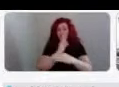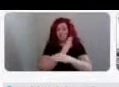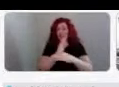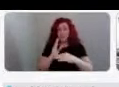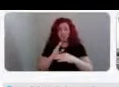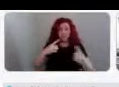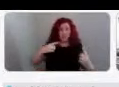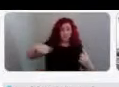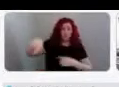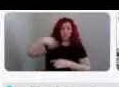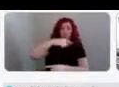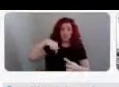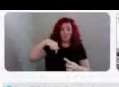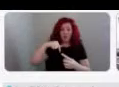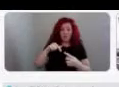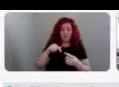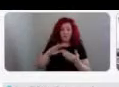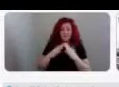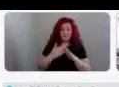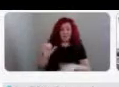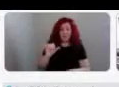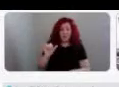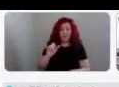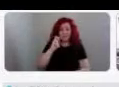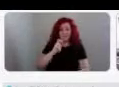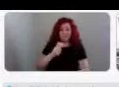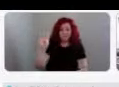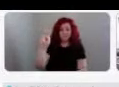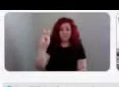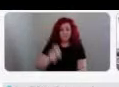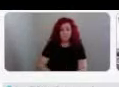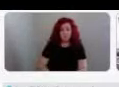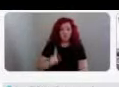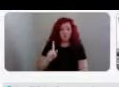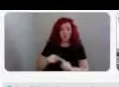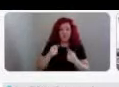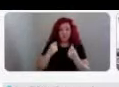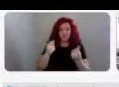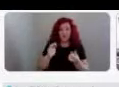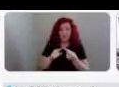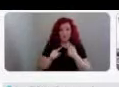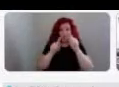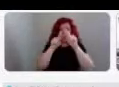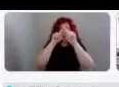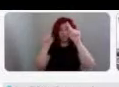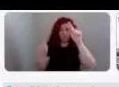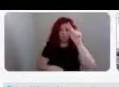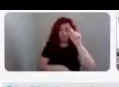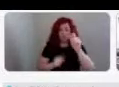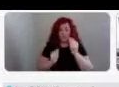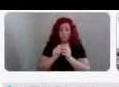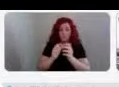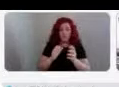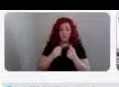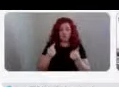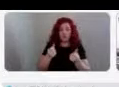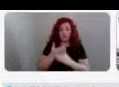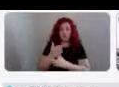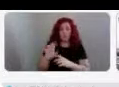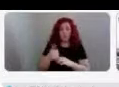wrap it around the city like a boa constrictor you can't drive from one end of it to the other without driving through other